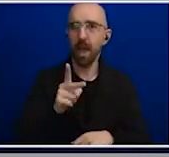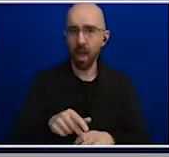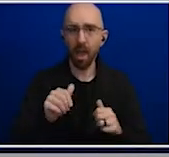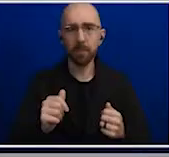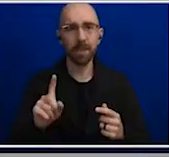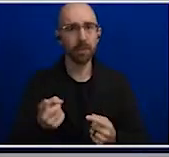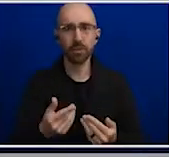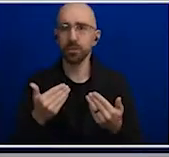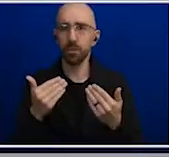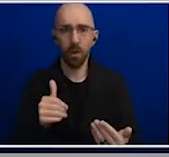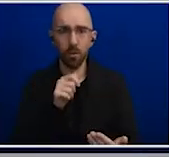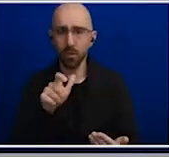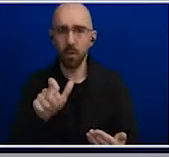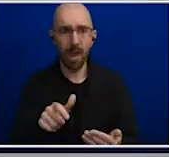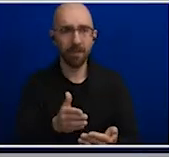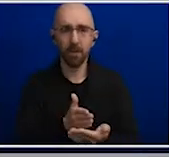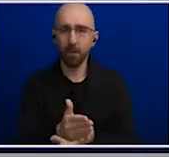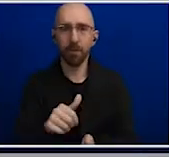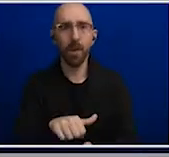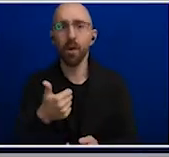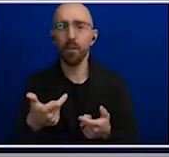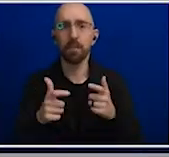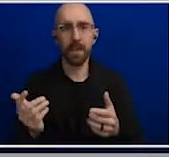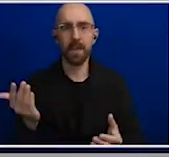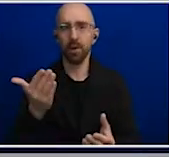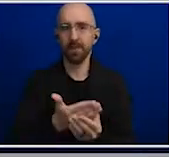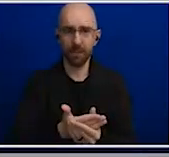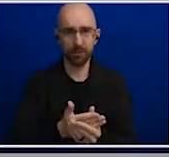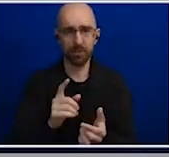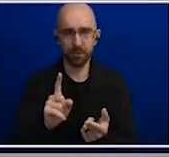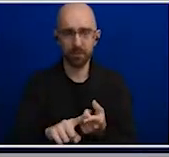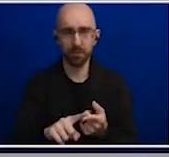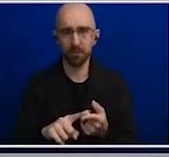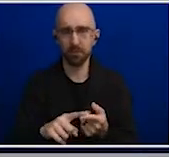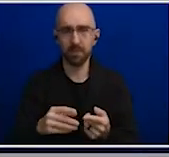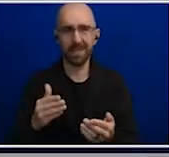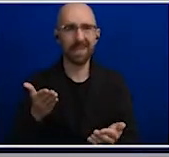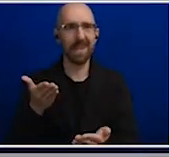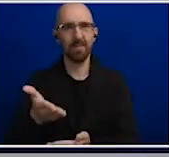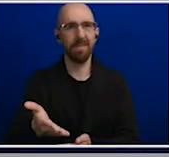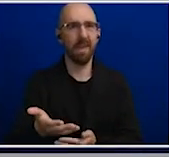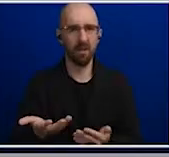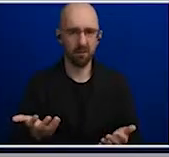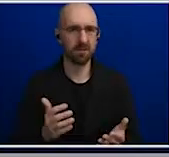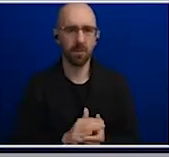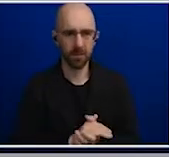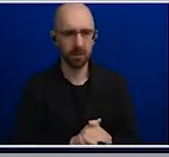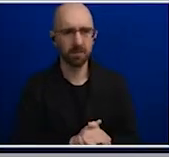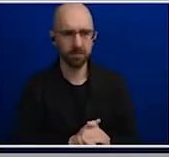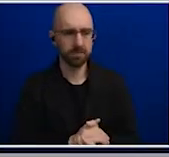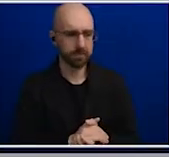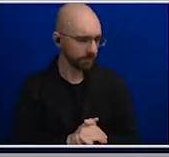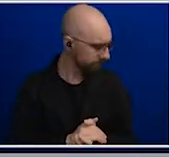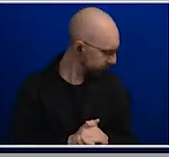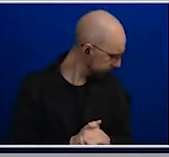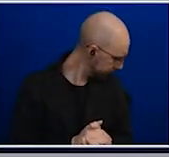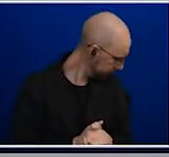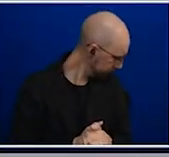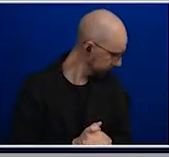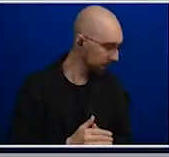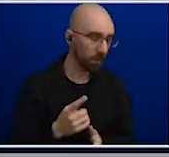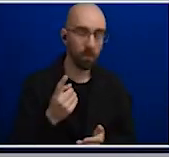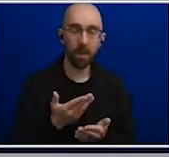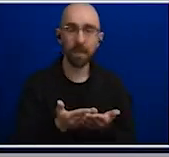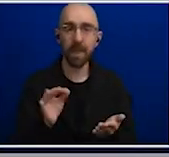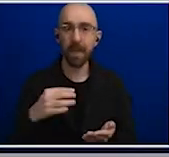have to go through another big intervention in order to get him there. And so. One thing though, if we go back to that